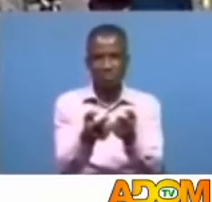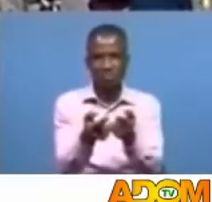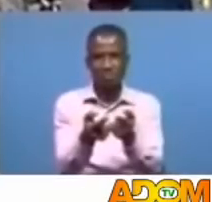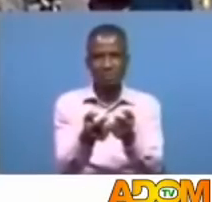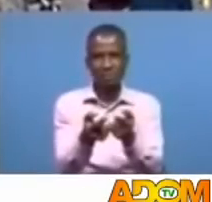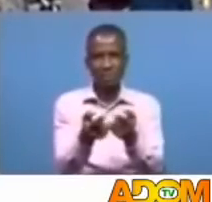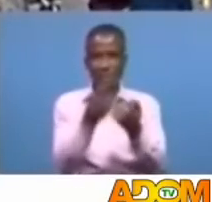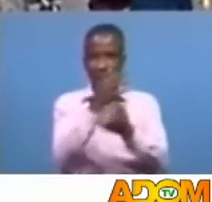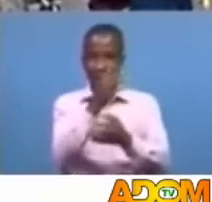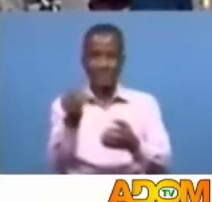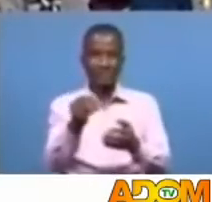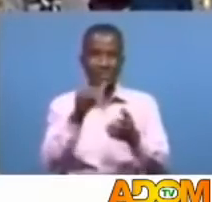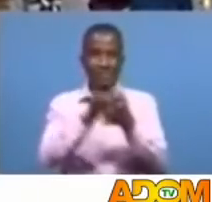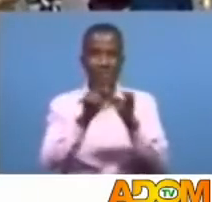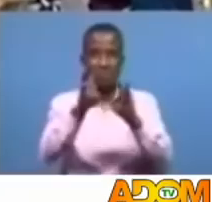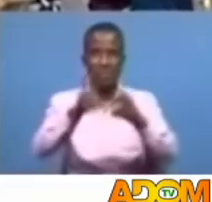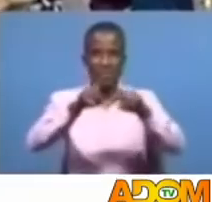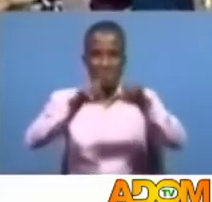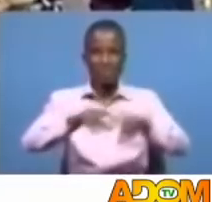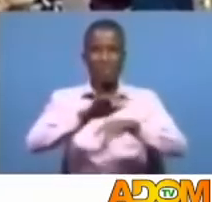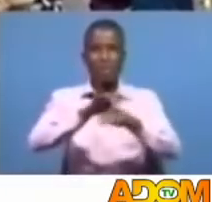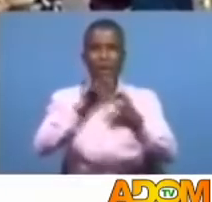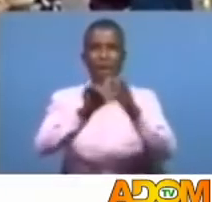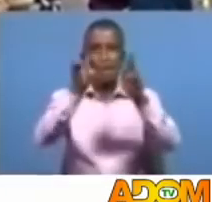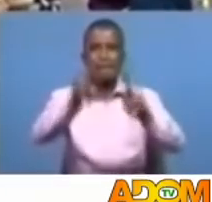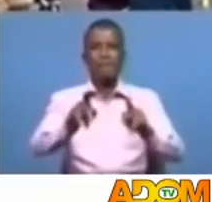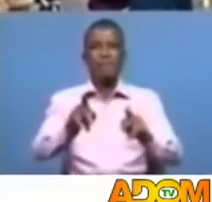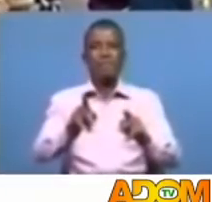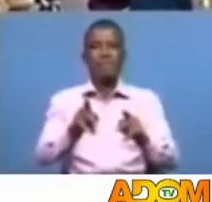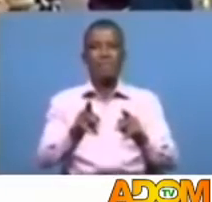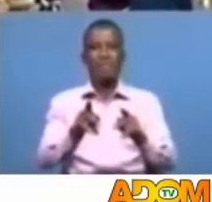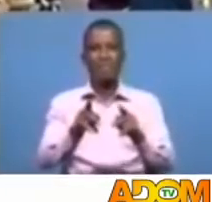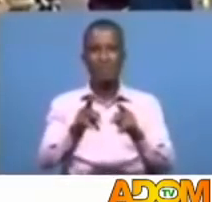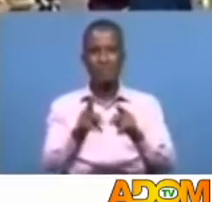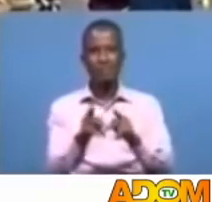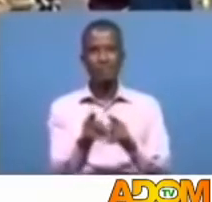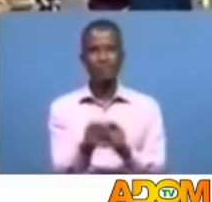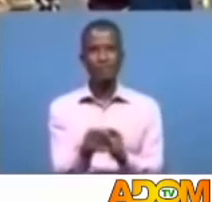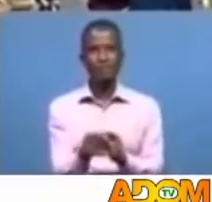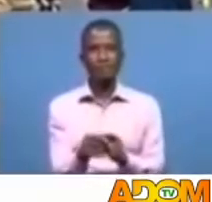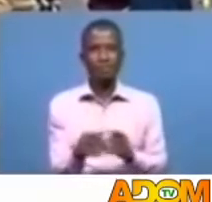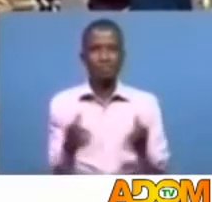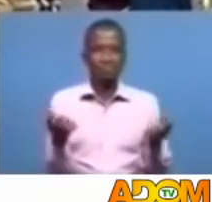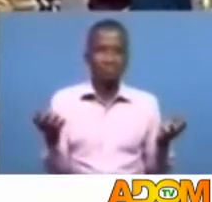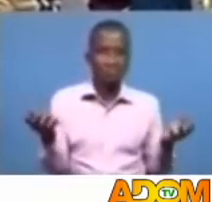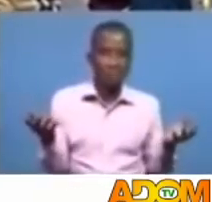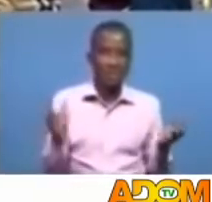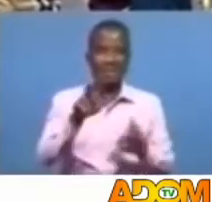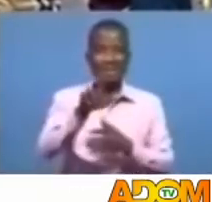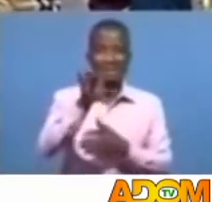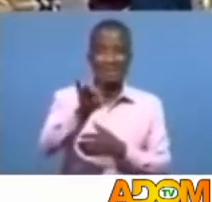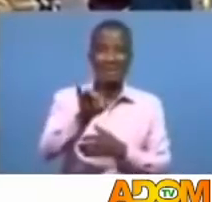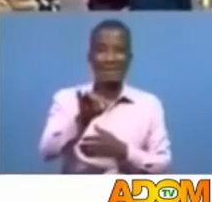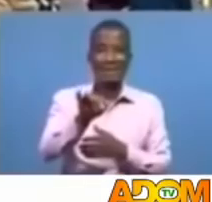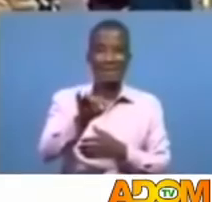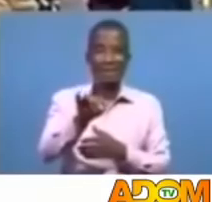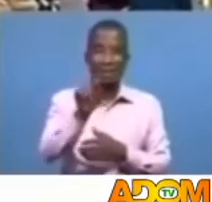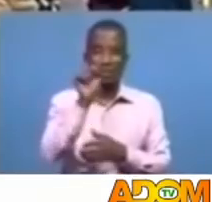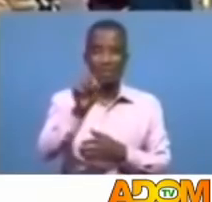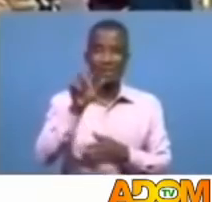interest, and such relying person or his successors in interest. Order